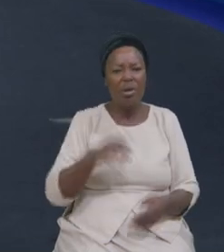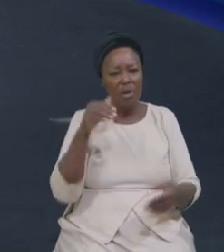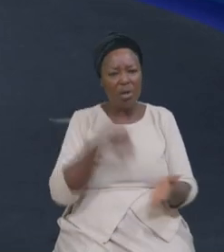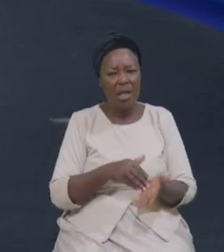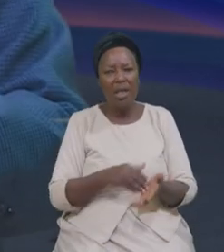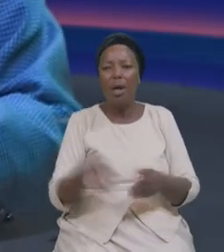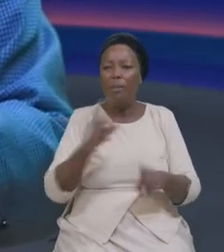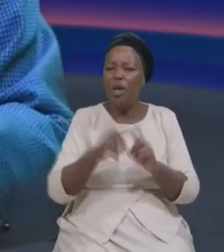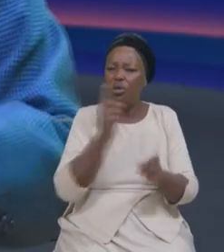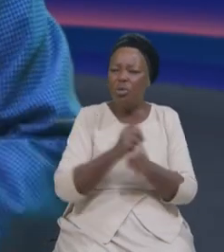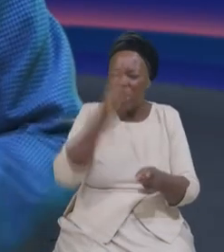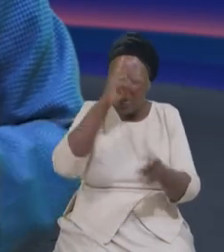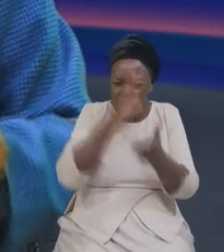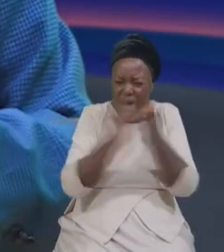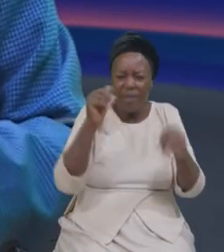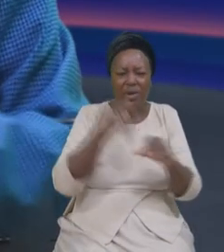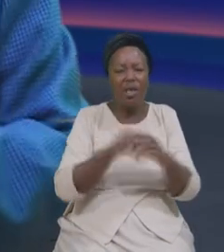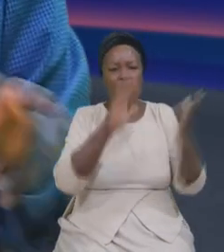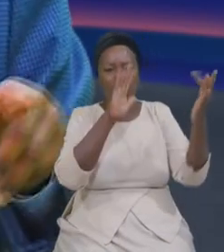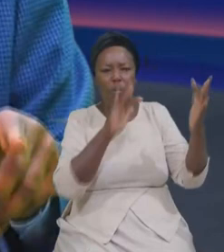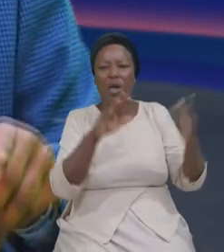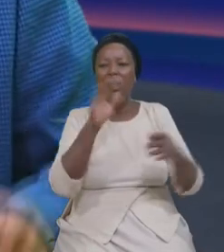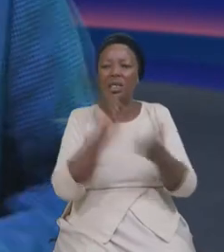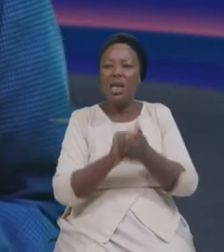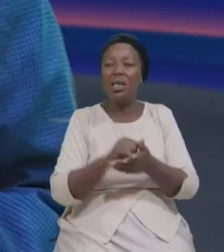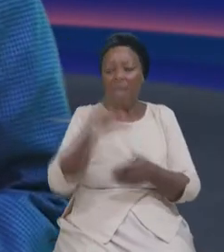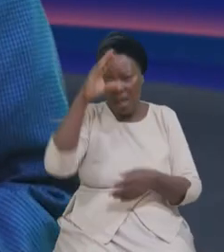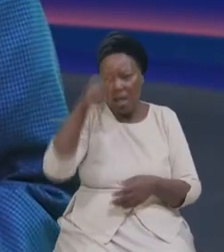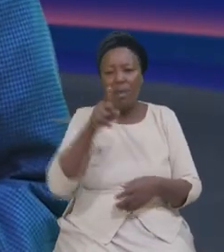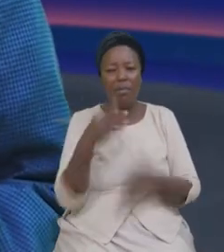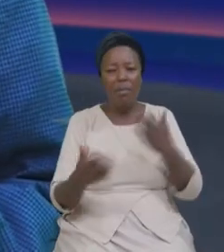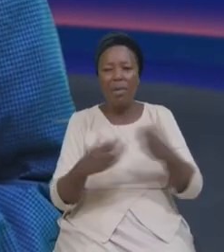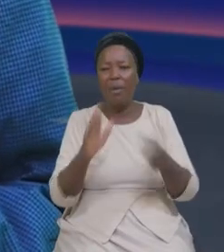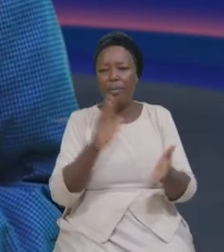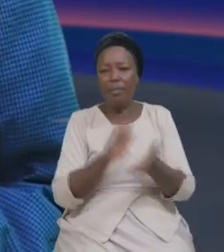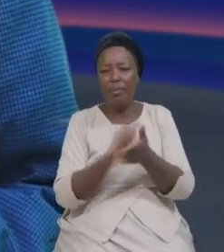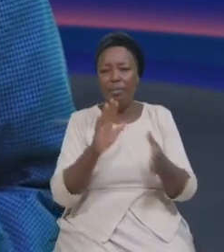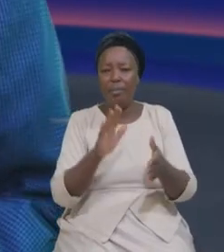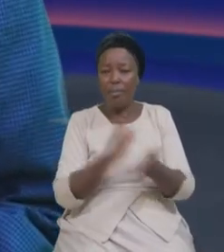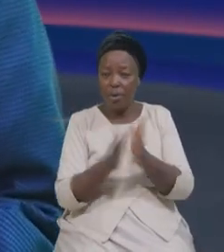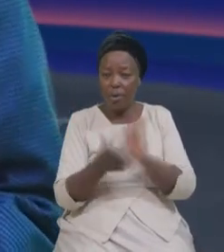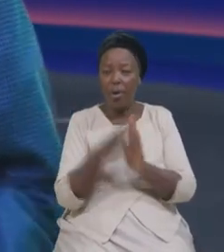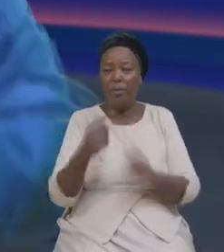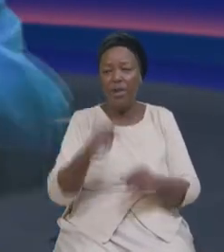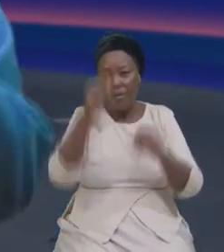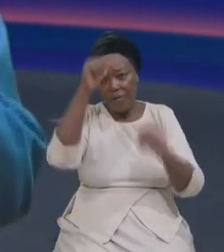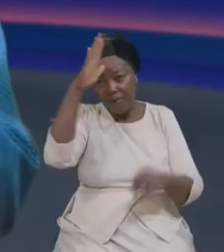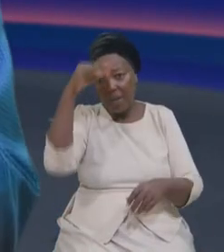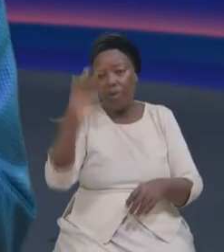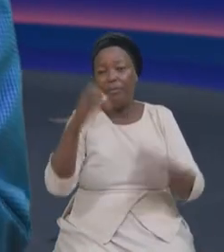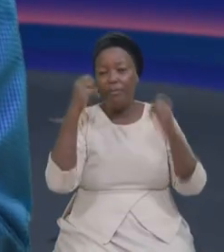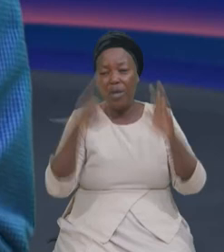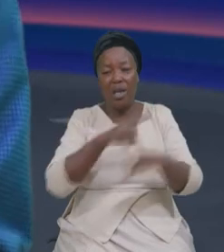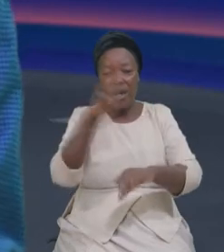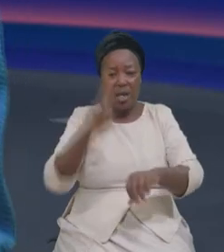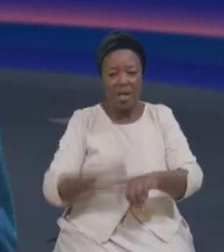hope believed in hope that he might become the father of many nations